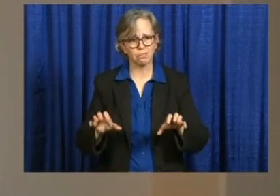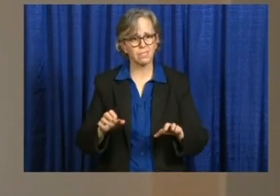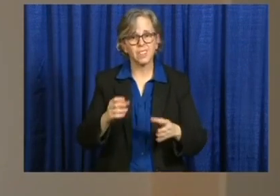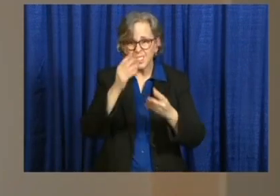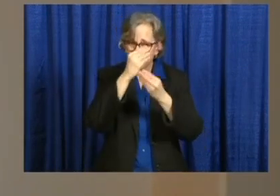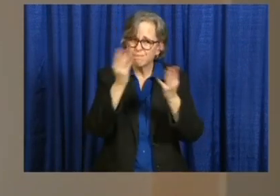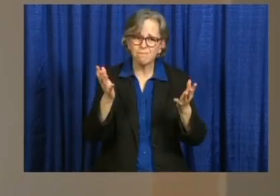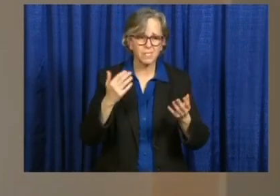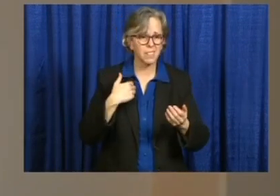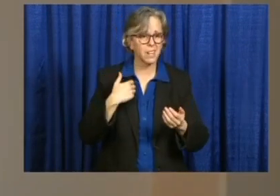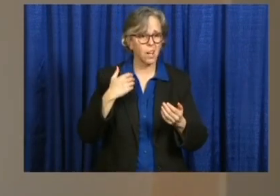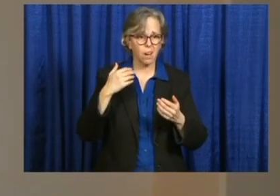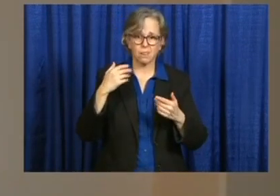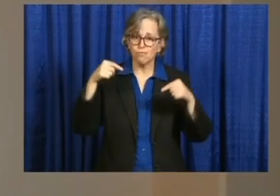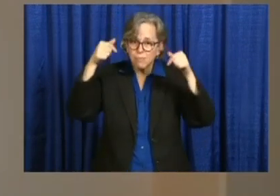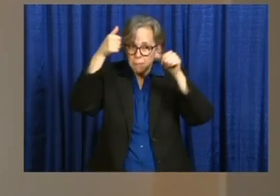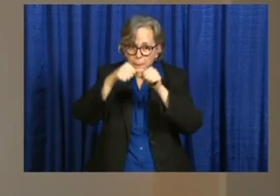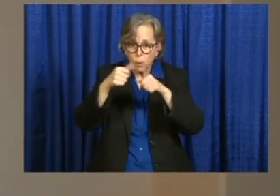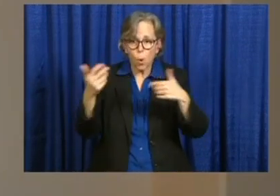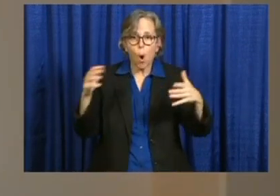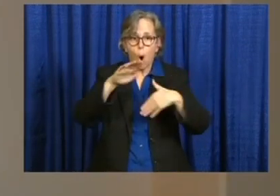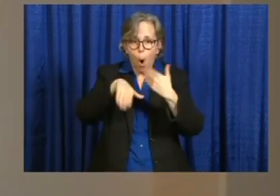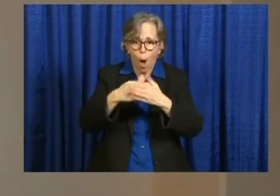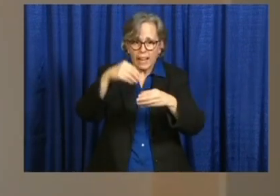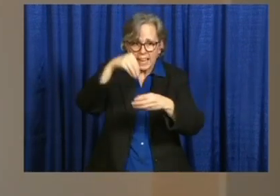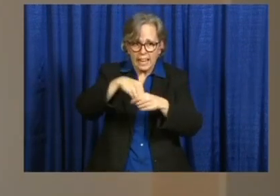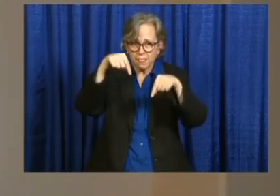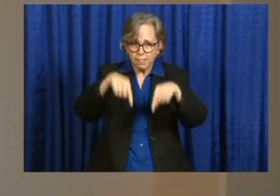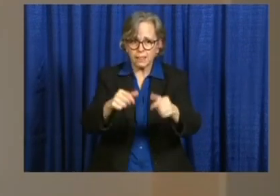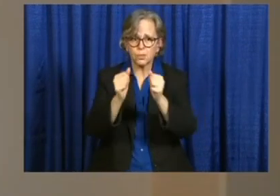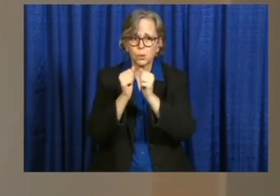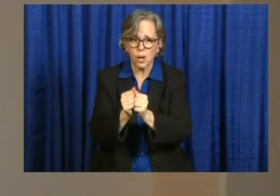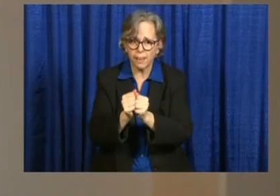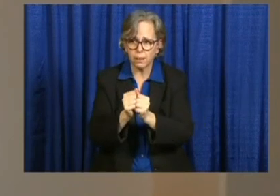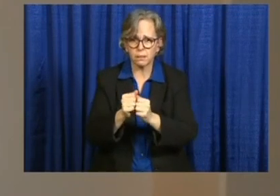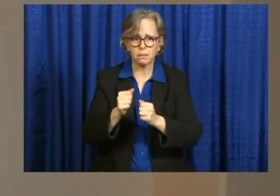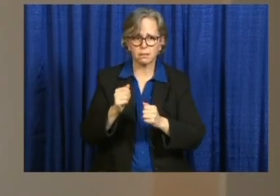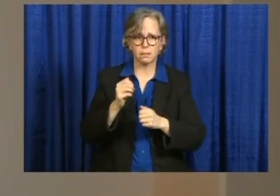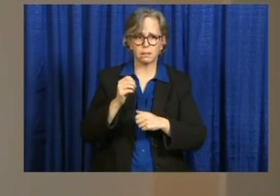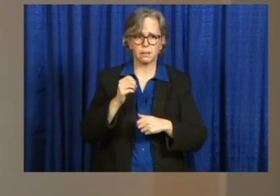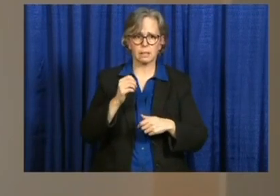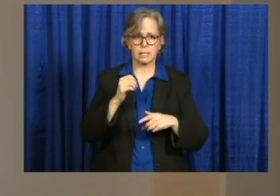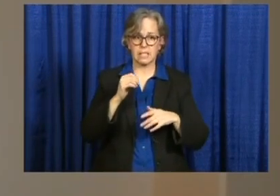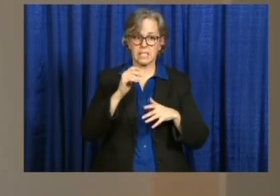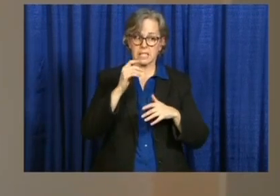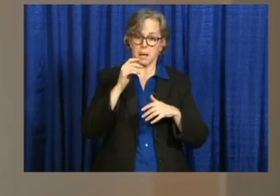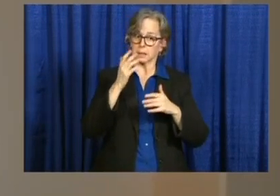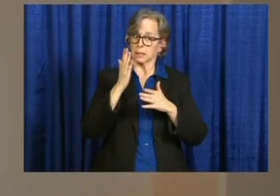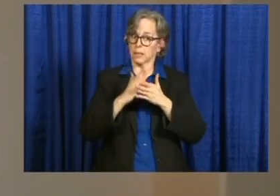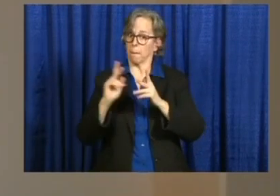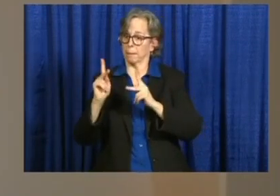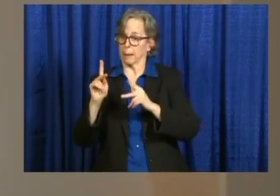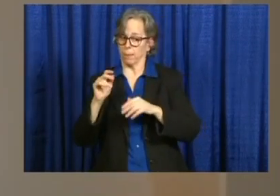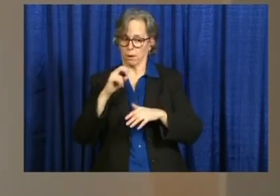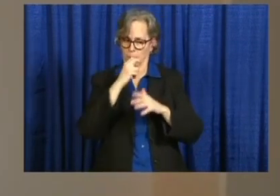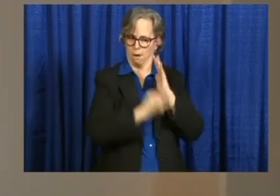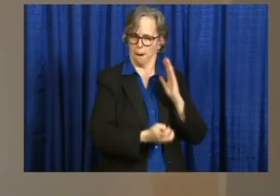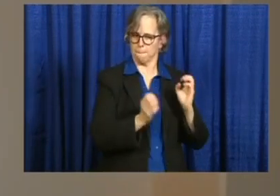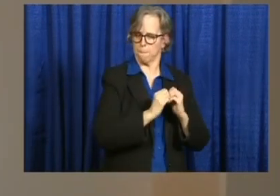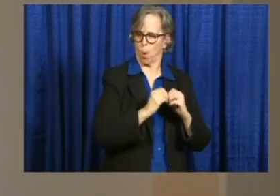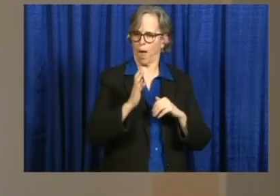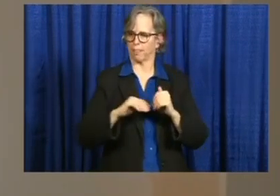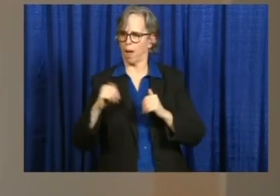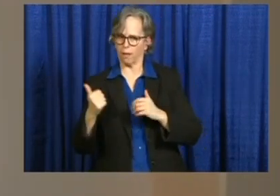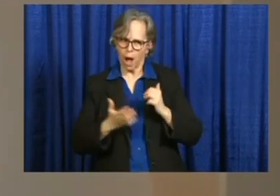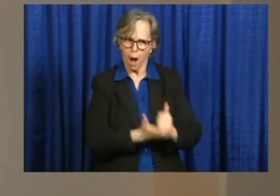we know that some people are in it a little more than others by the nature of what they're called to do during this period. We are grateful for you. You